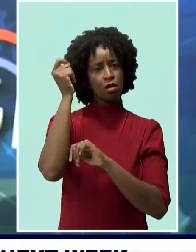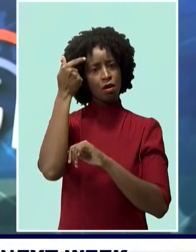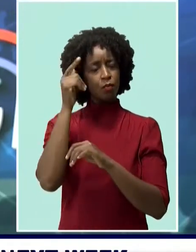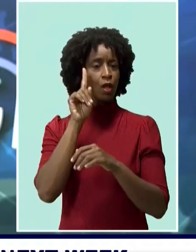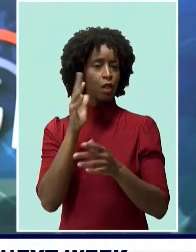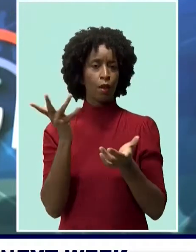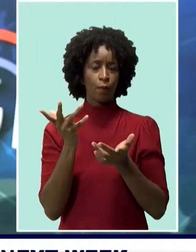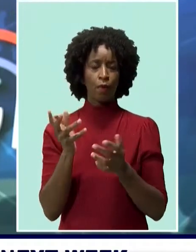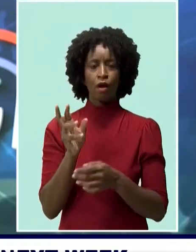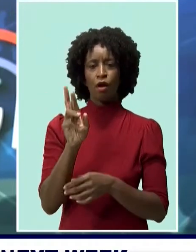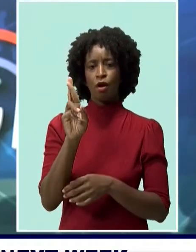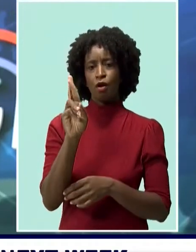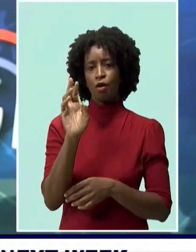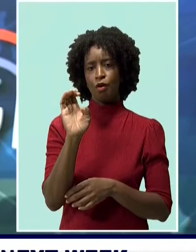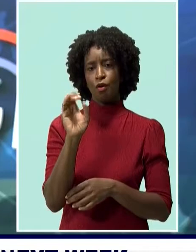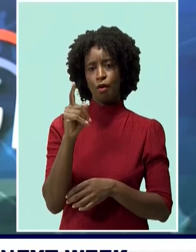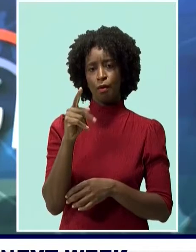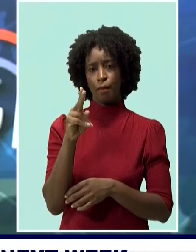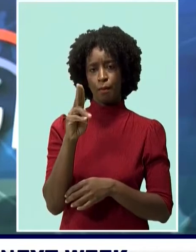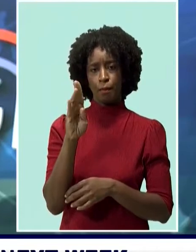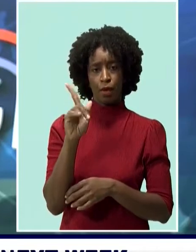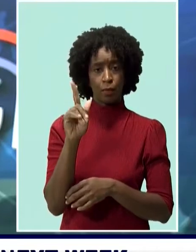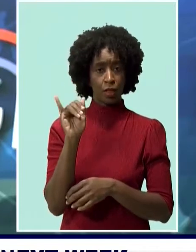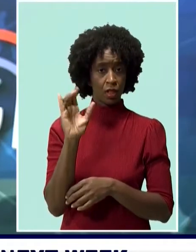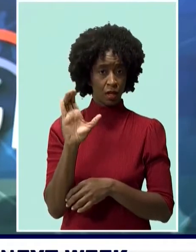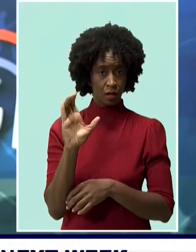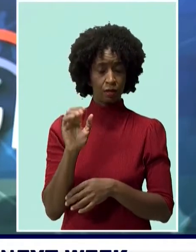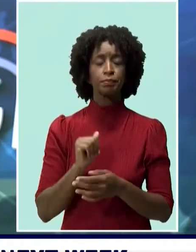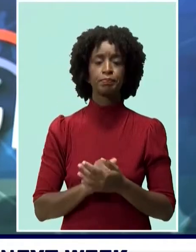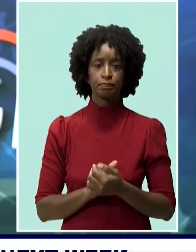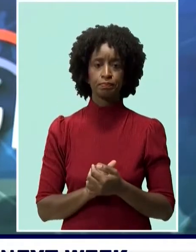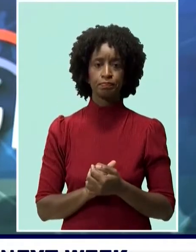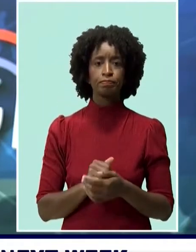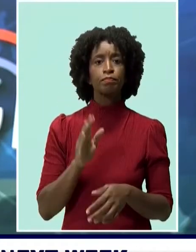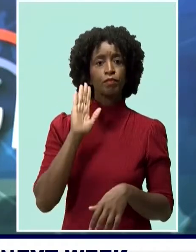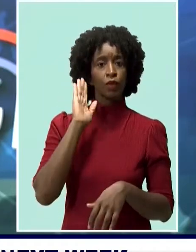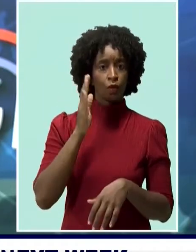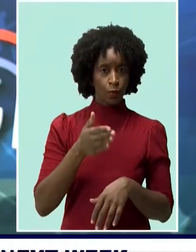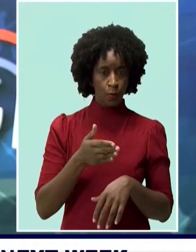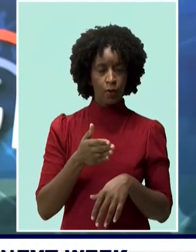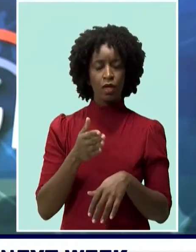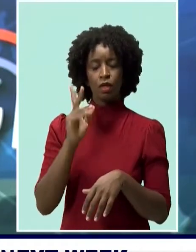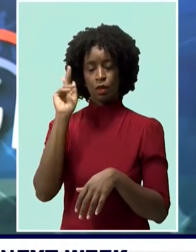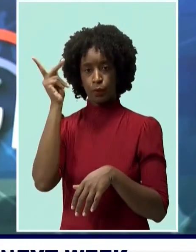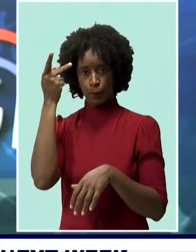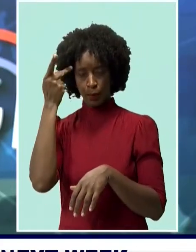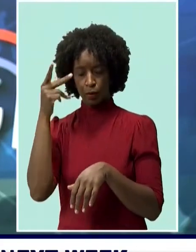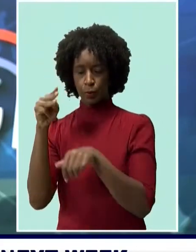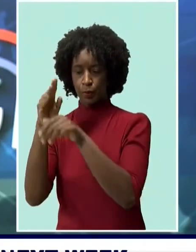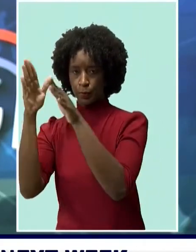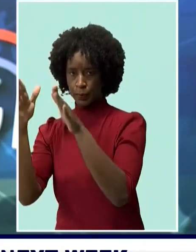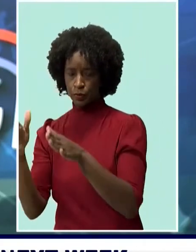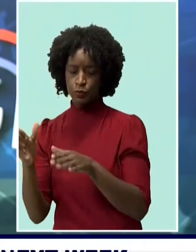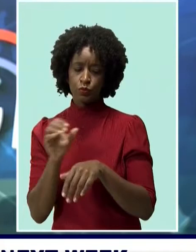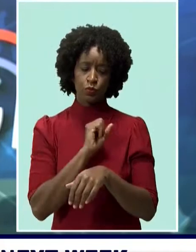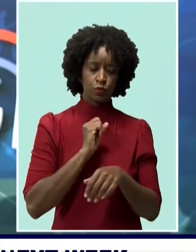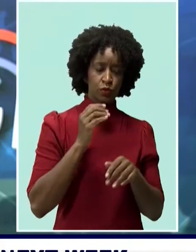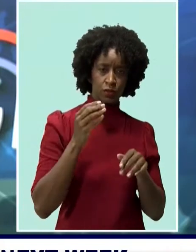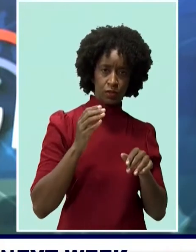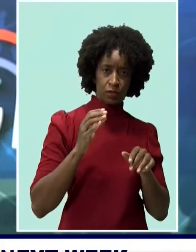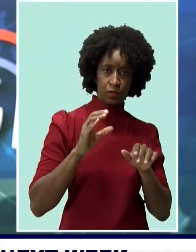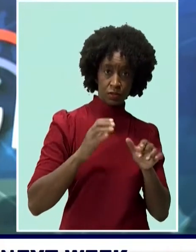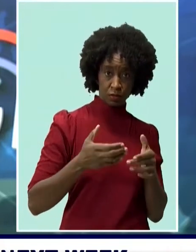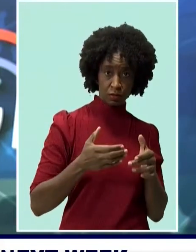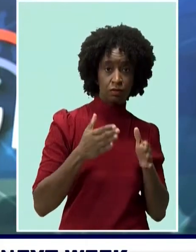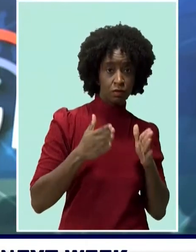House of Assembly, Santia Bradshaw, announced last evening there will be a joint sitting of both Houses of Parliament for the nomination of the President